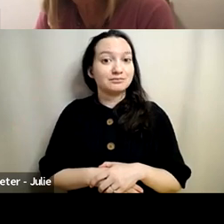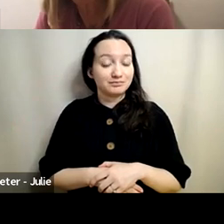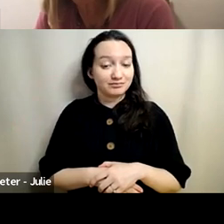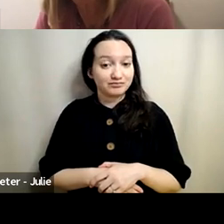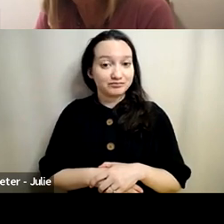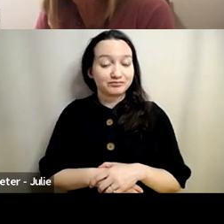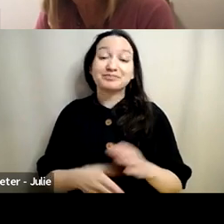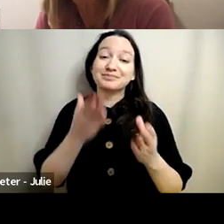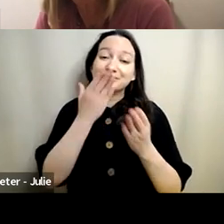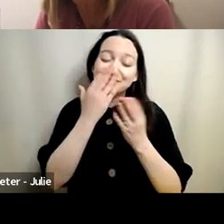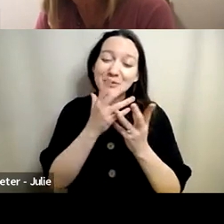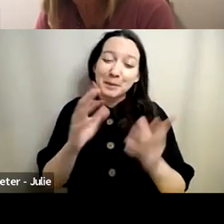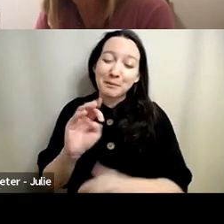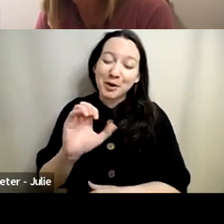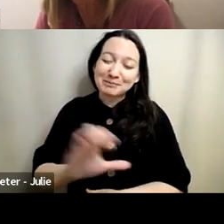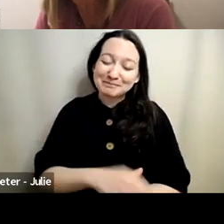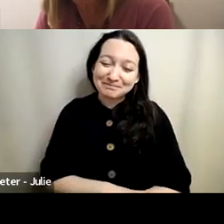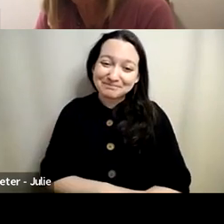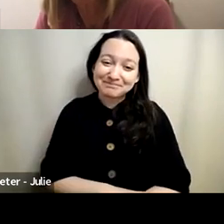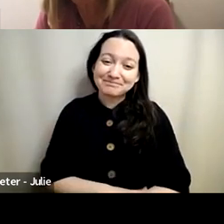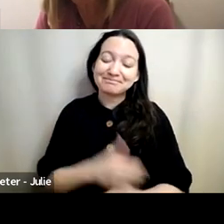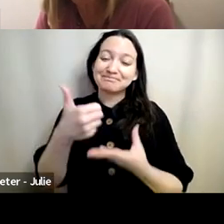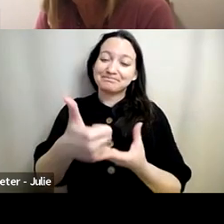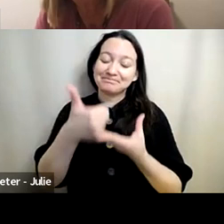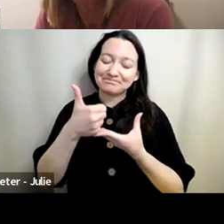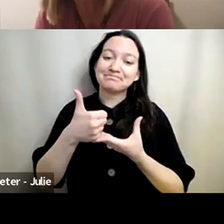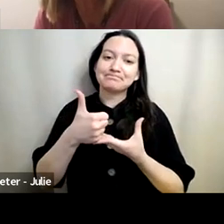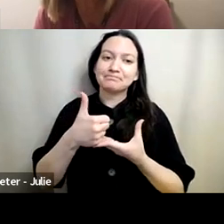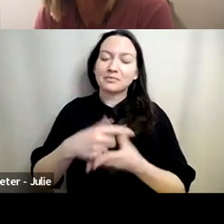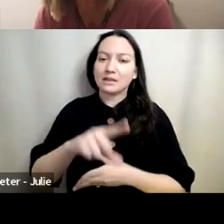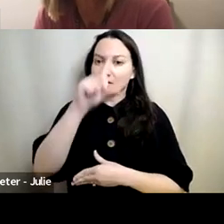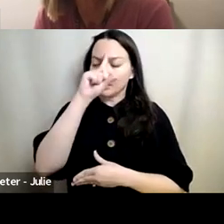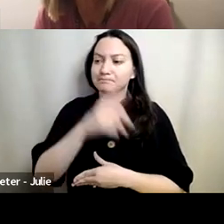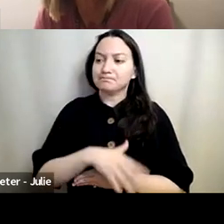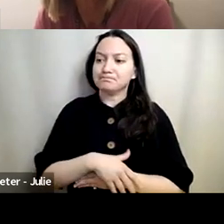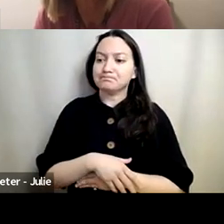And well, thank you so much, Mark. That was really very helpful. Thank you for having me. I mean, I think